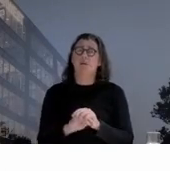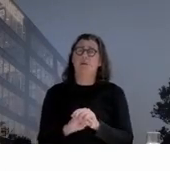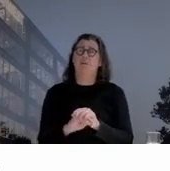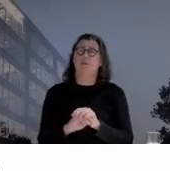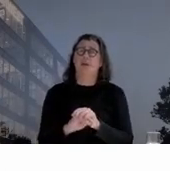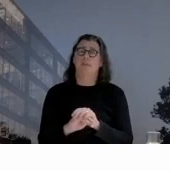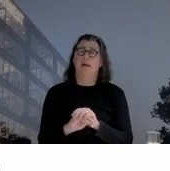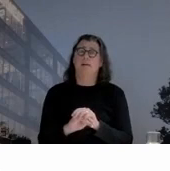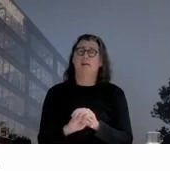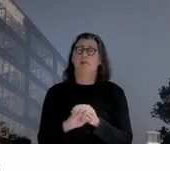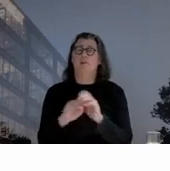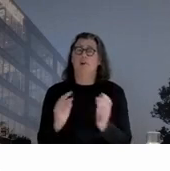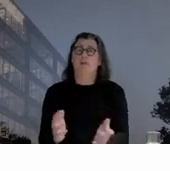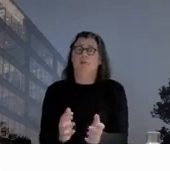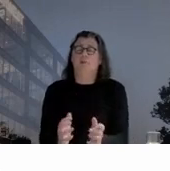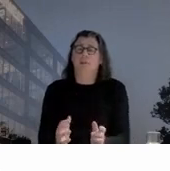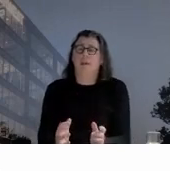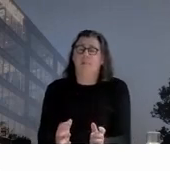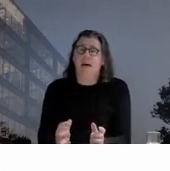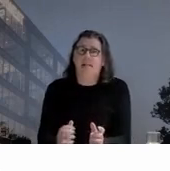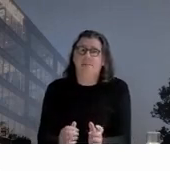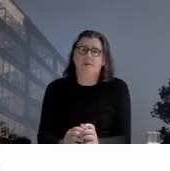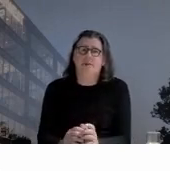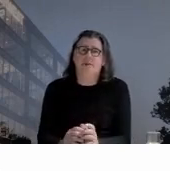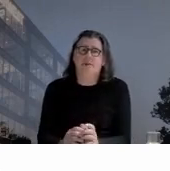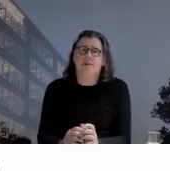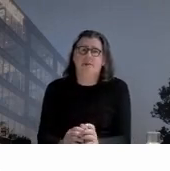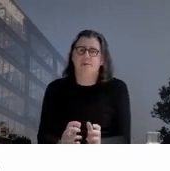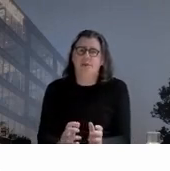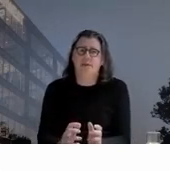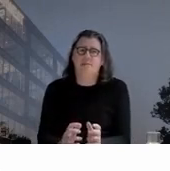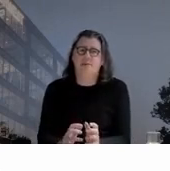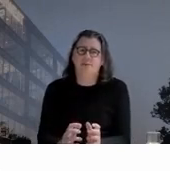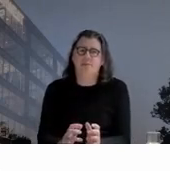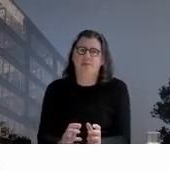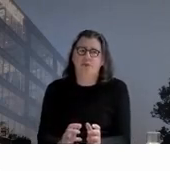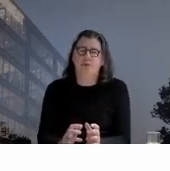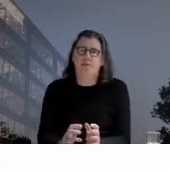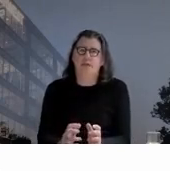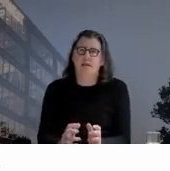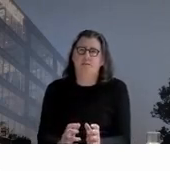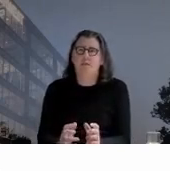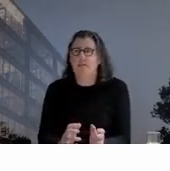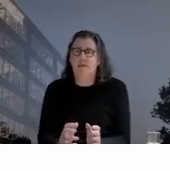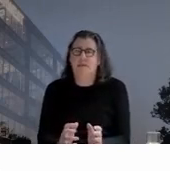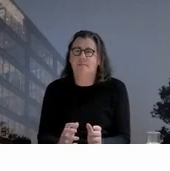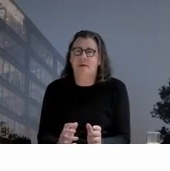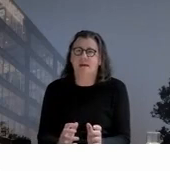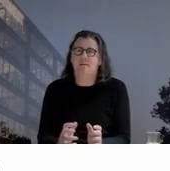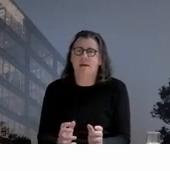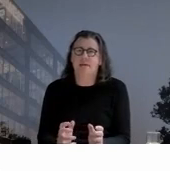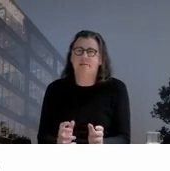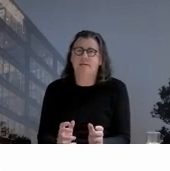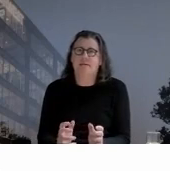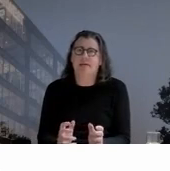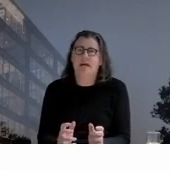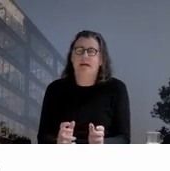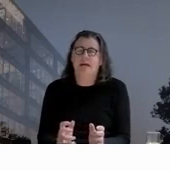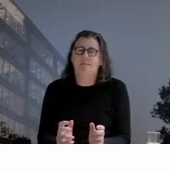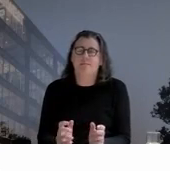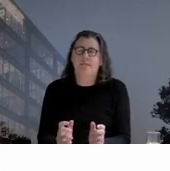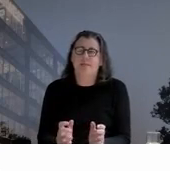A note here just about overall kind of balance, right? We still design for human joy and delight. We could make this better by